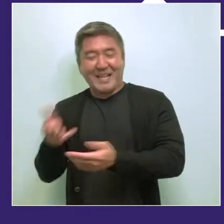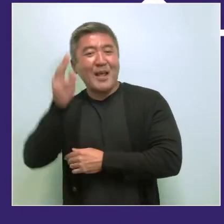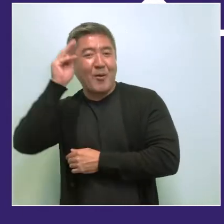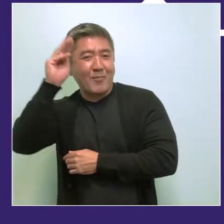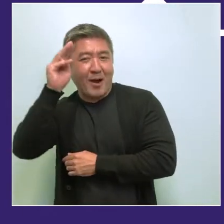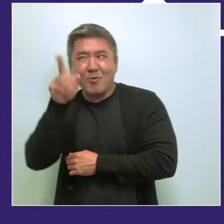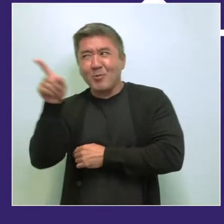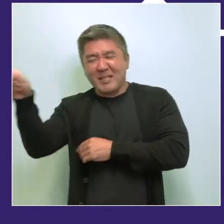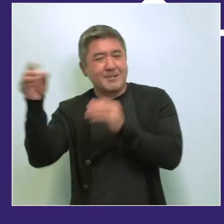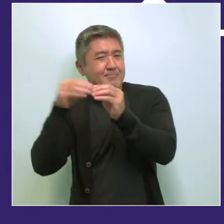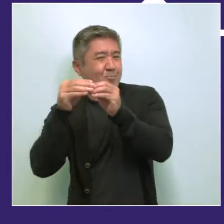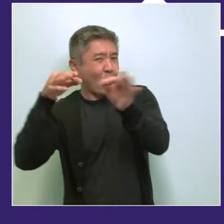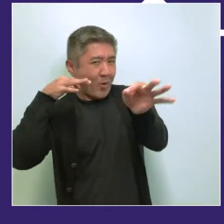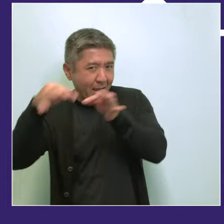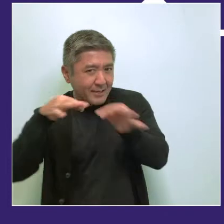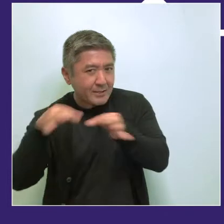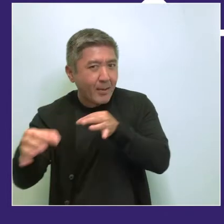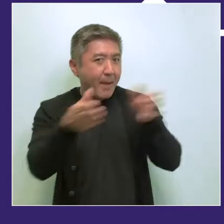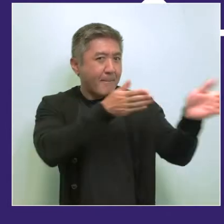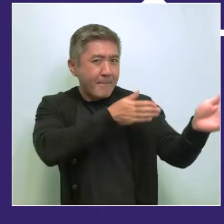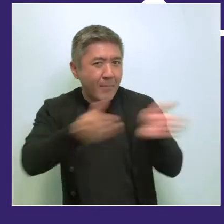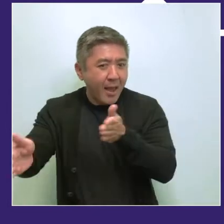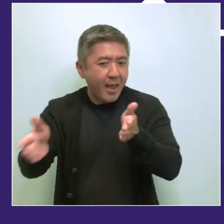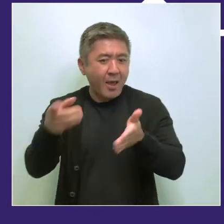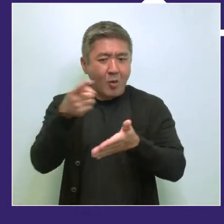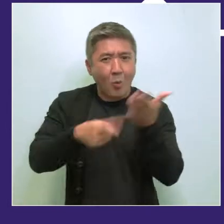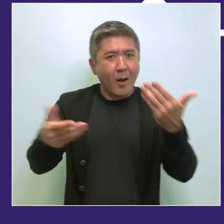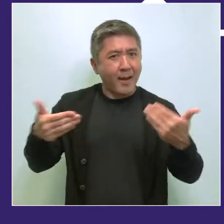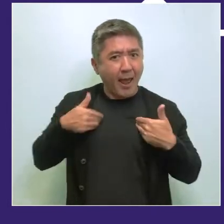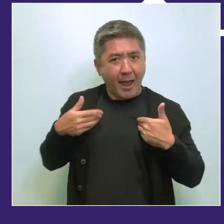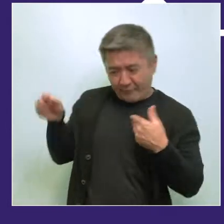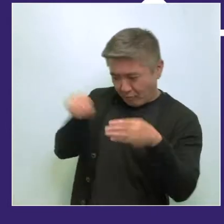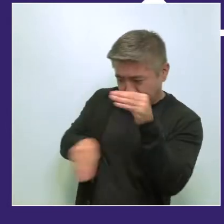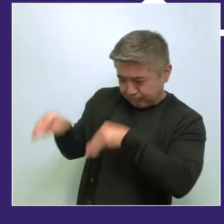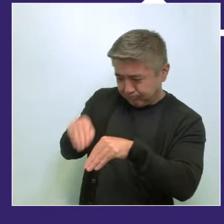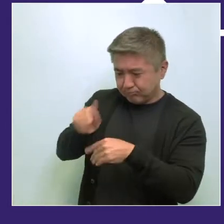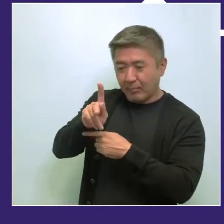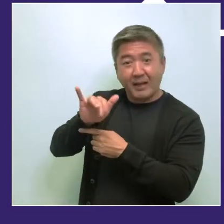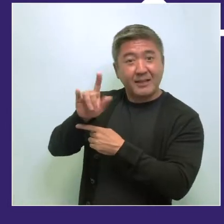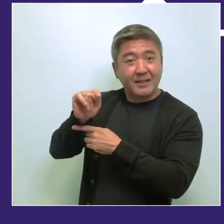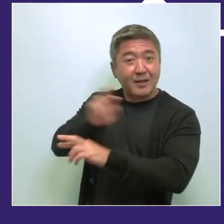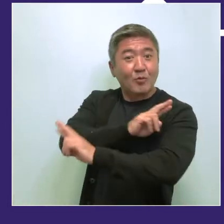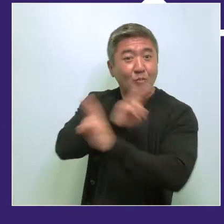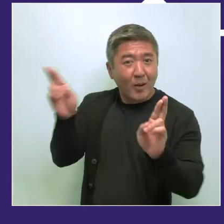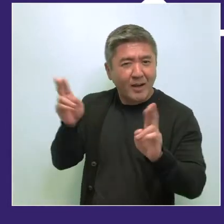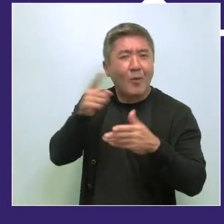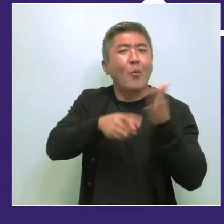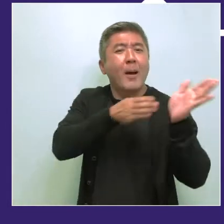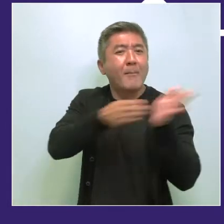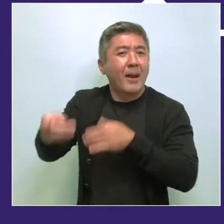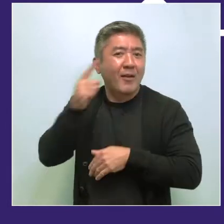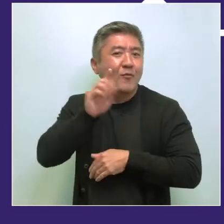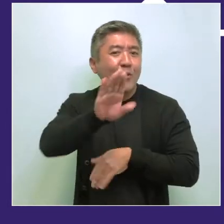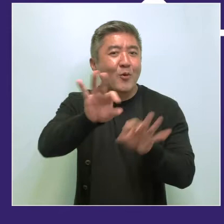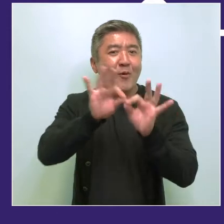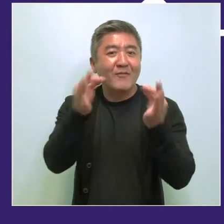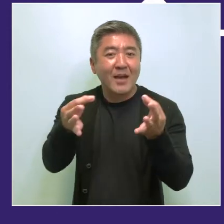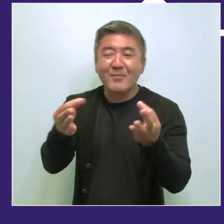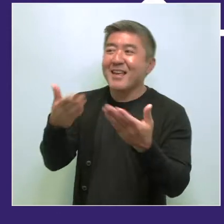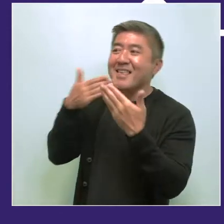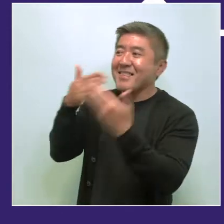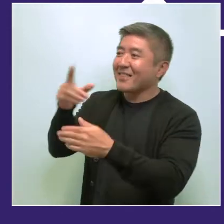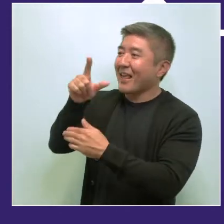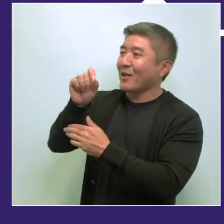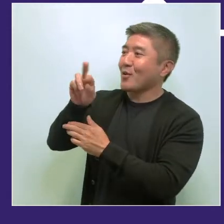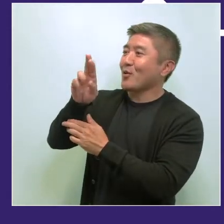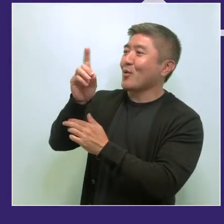some information about how to prepare yourselves, what you should have on hand, and what plans you should have prepared for your families. Thank